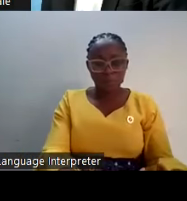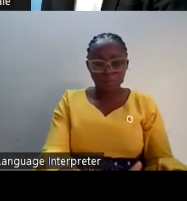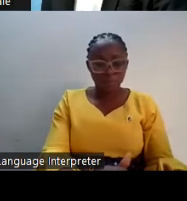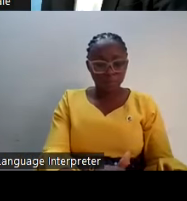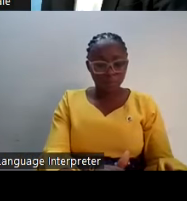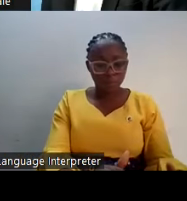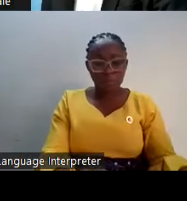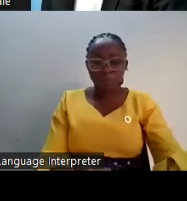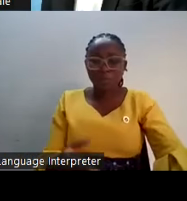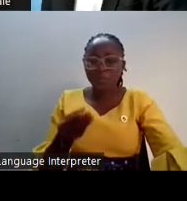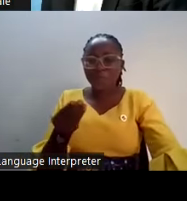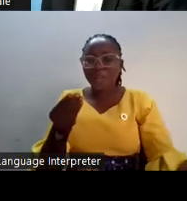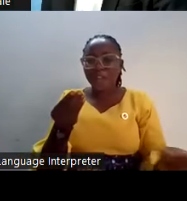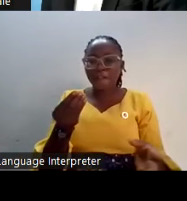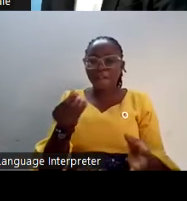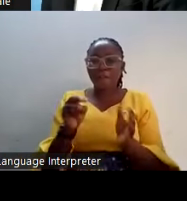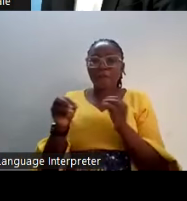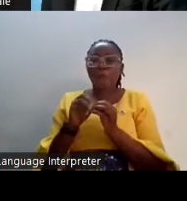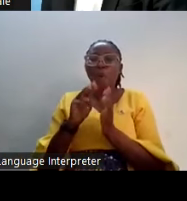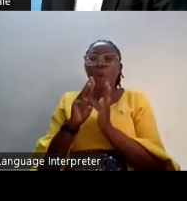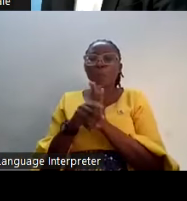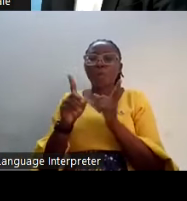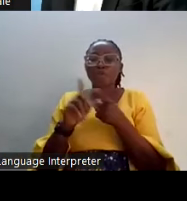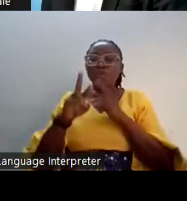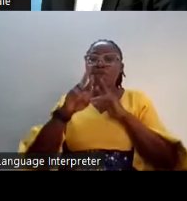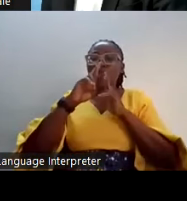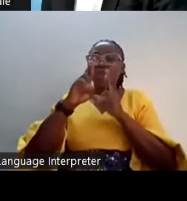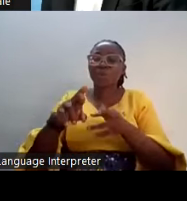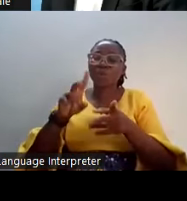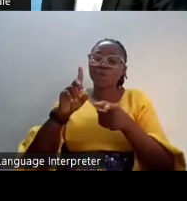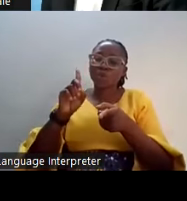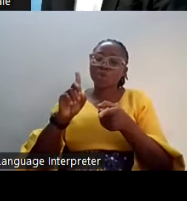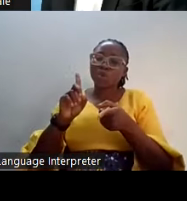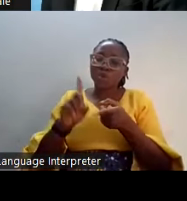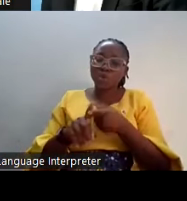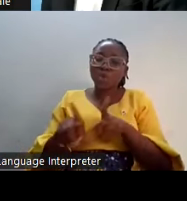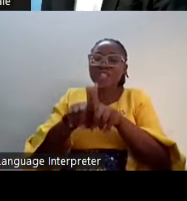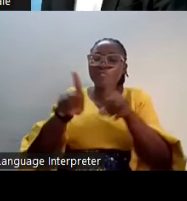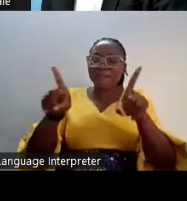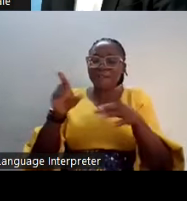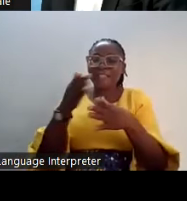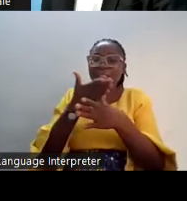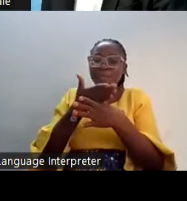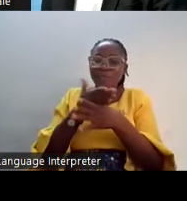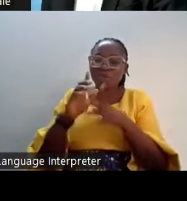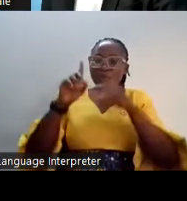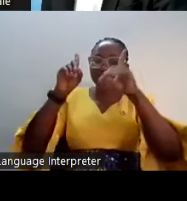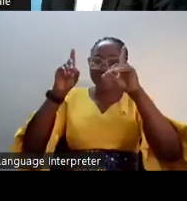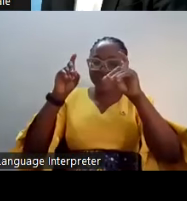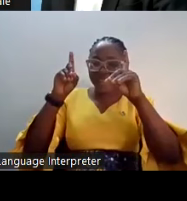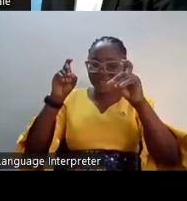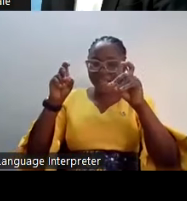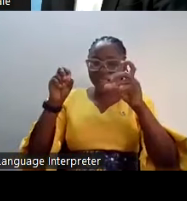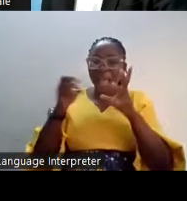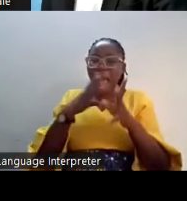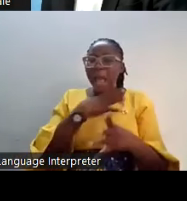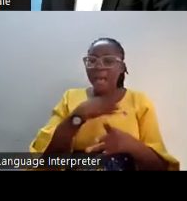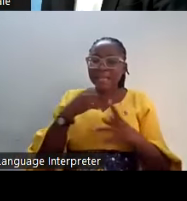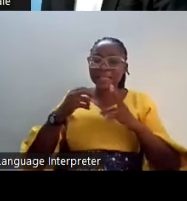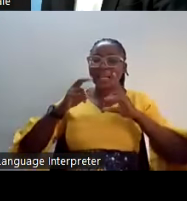I'll give you a few moments to think about it. What are the differences, or at least research it on your own time later. Okay,